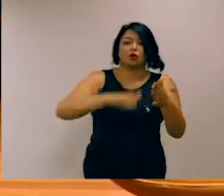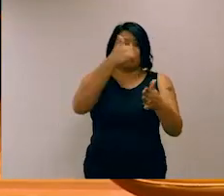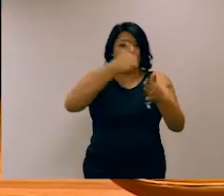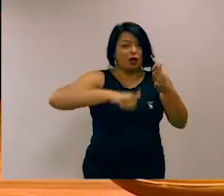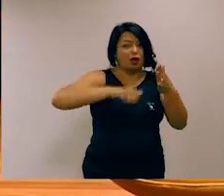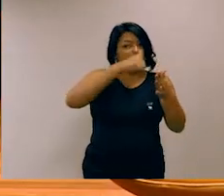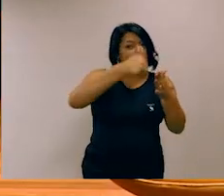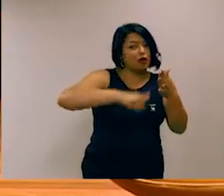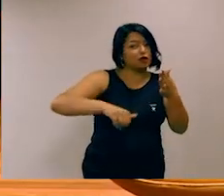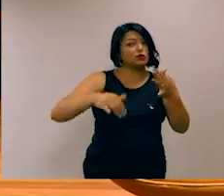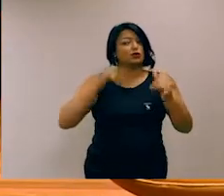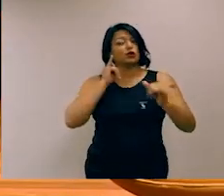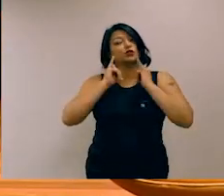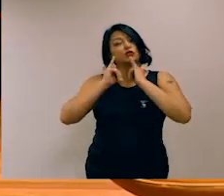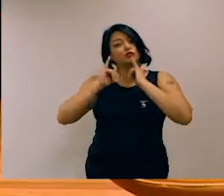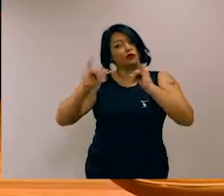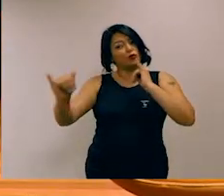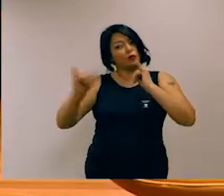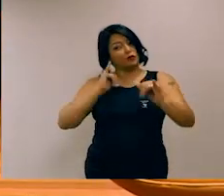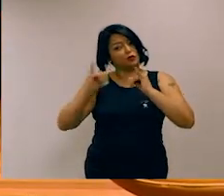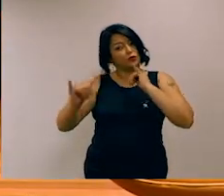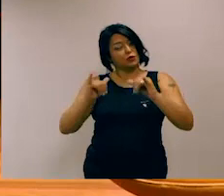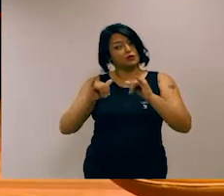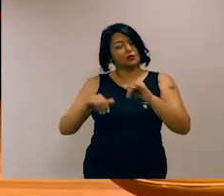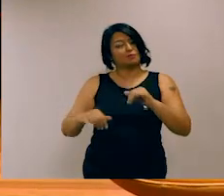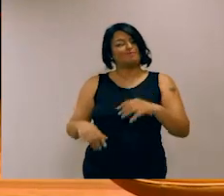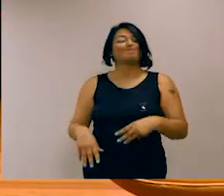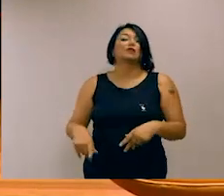the ones who work with information,